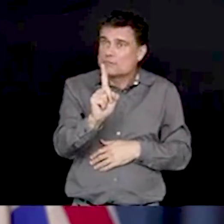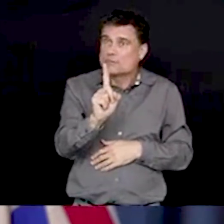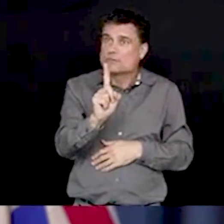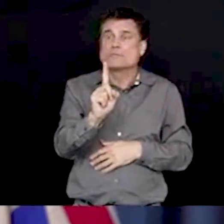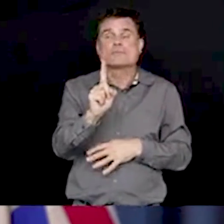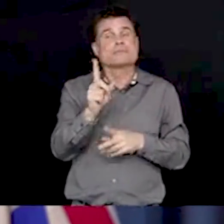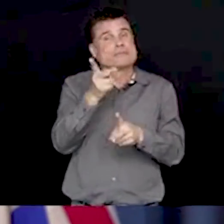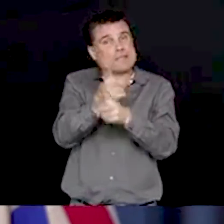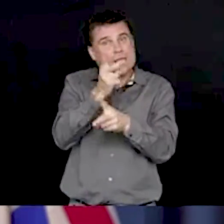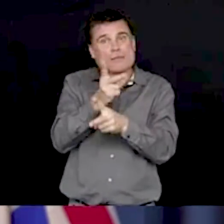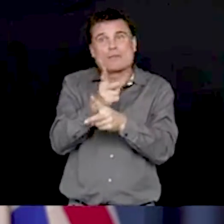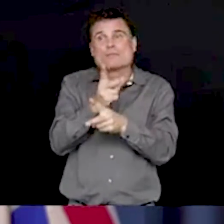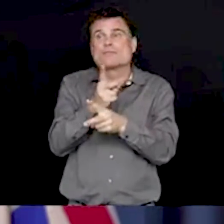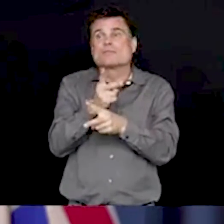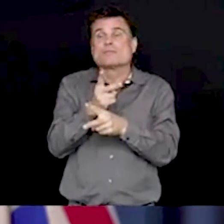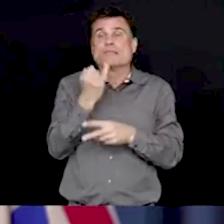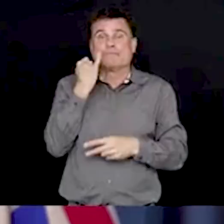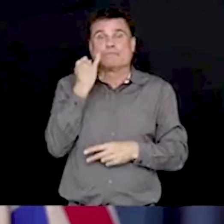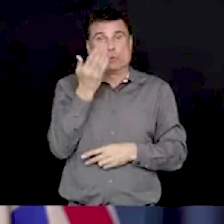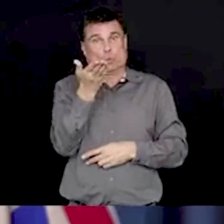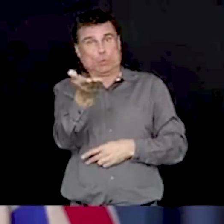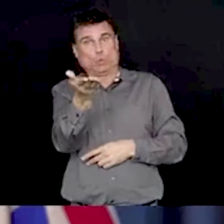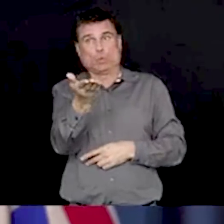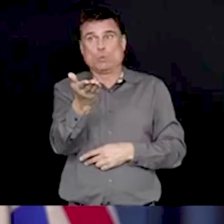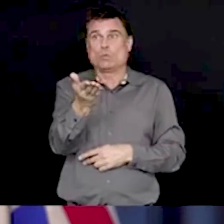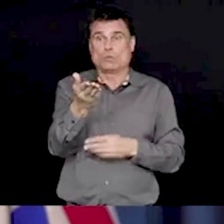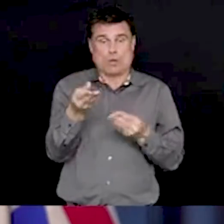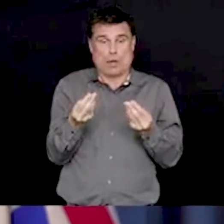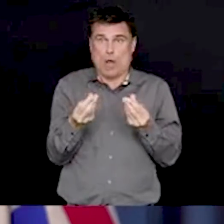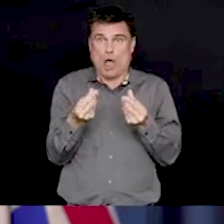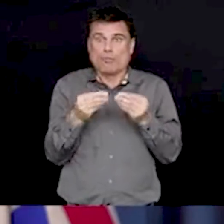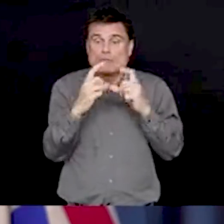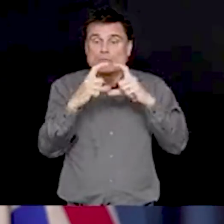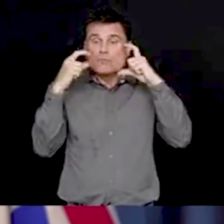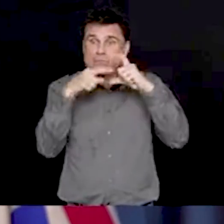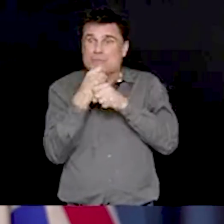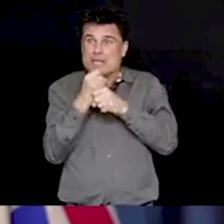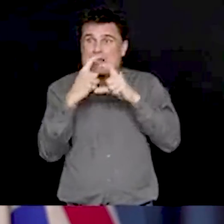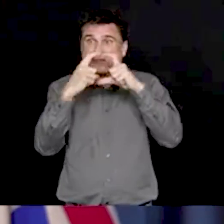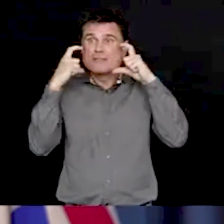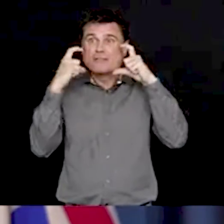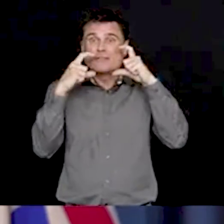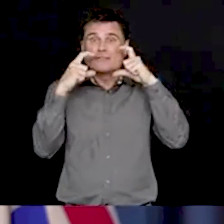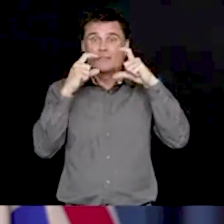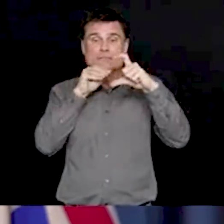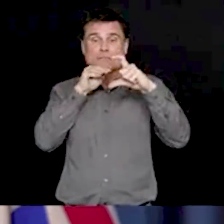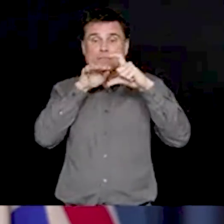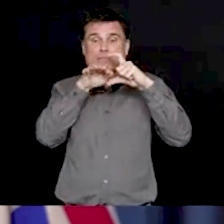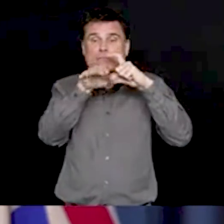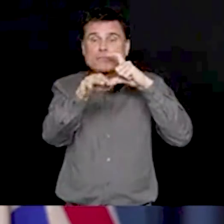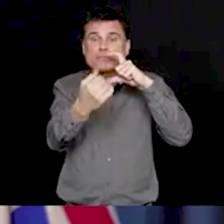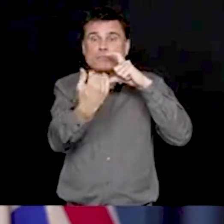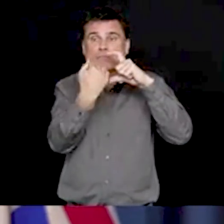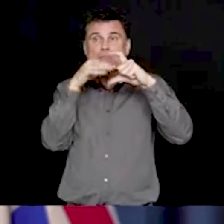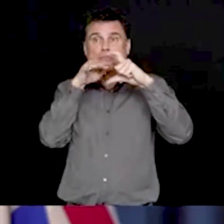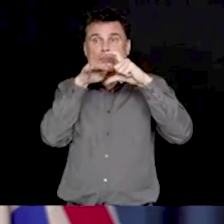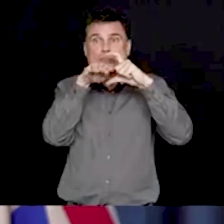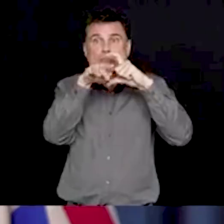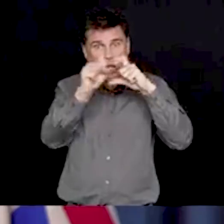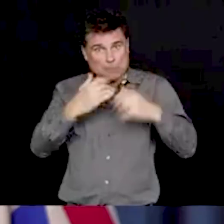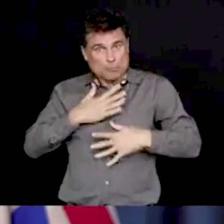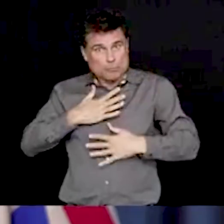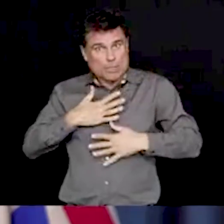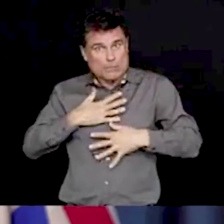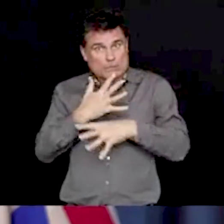that you can wash and wash regularly, then you can be increasing your risk of contaminating yourself